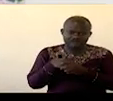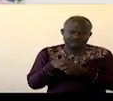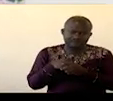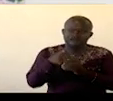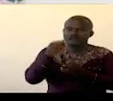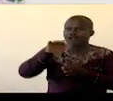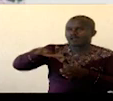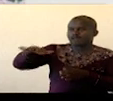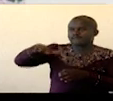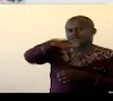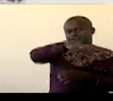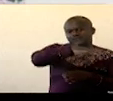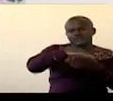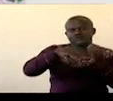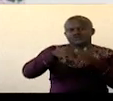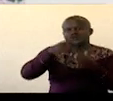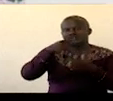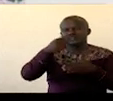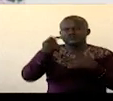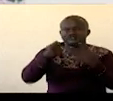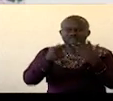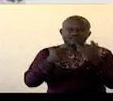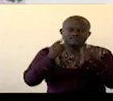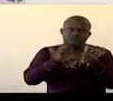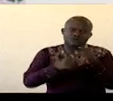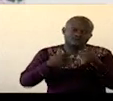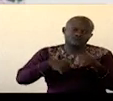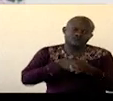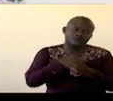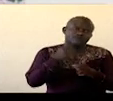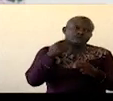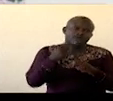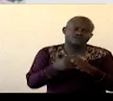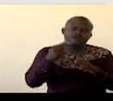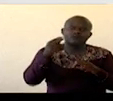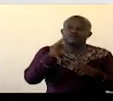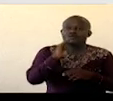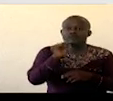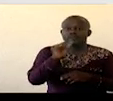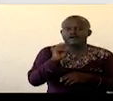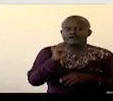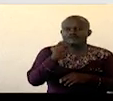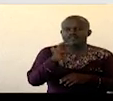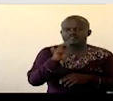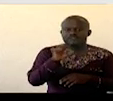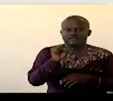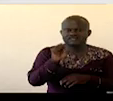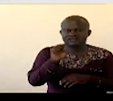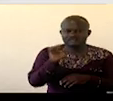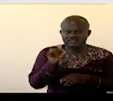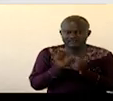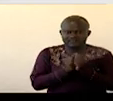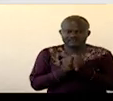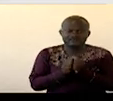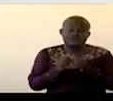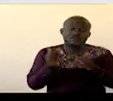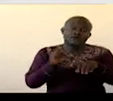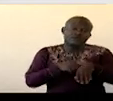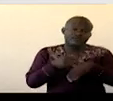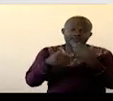habitat. So that is what we call biodiversity. When we are talking